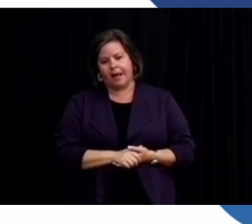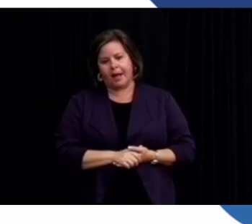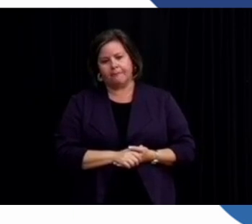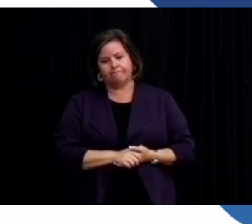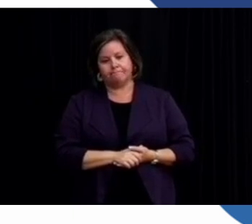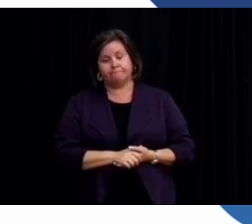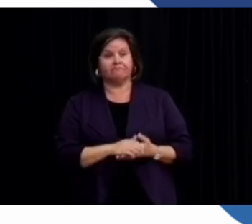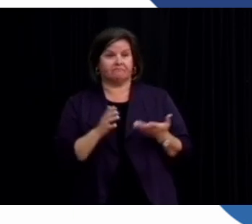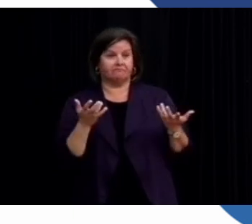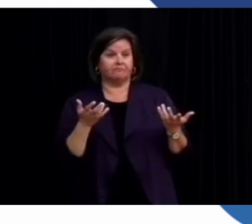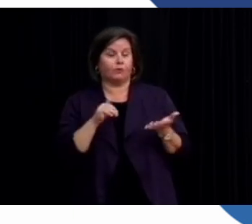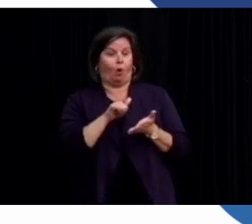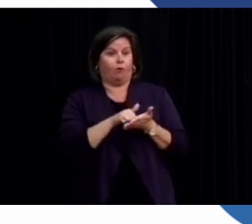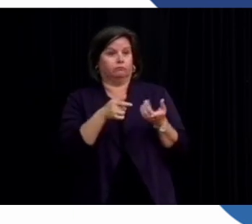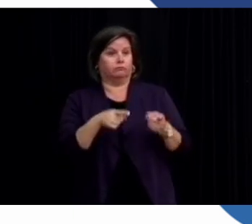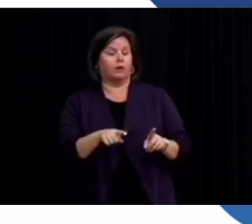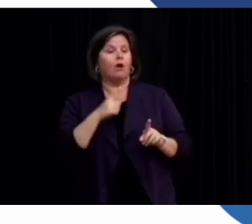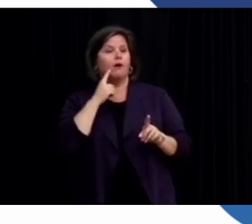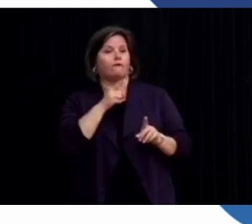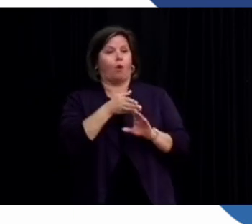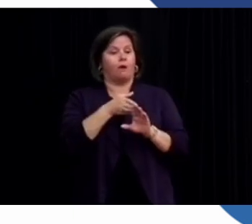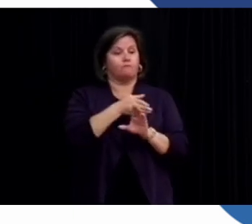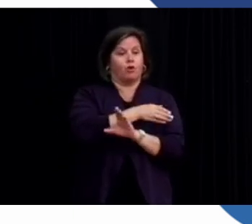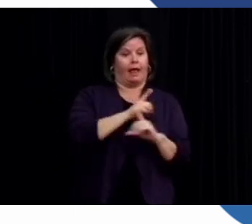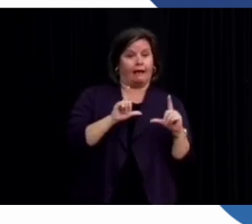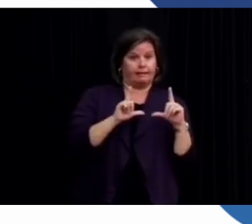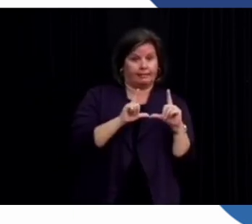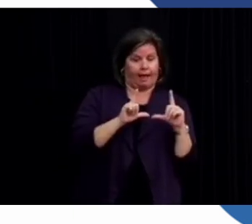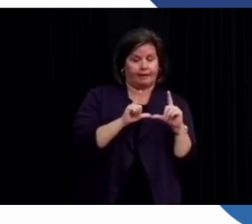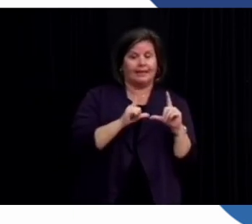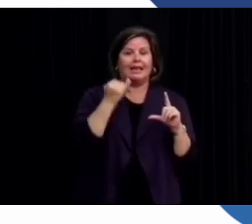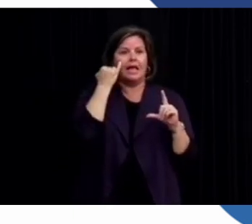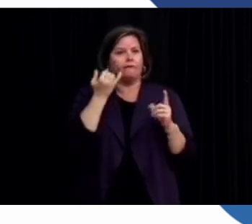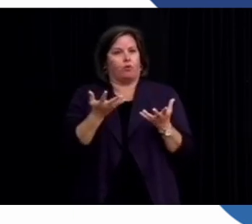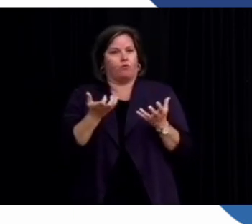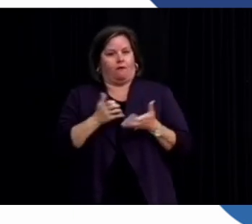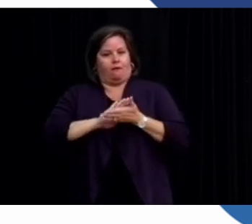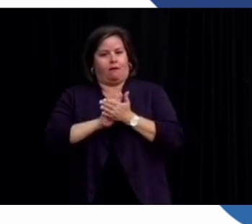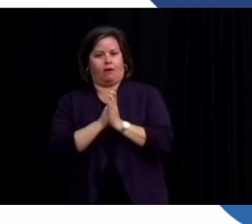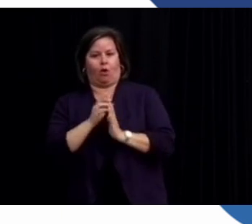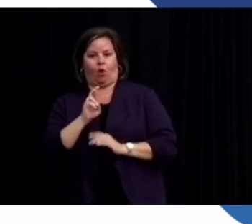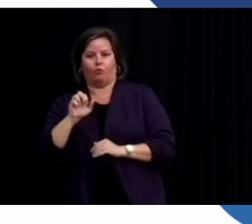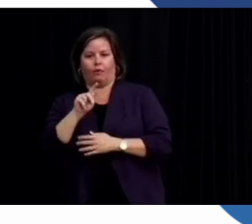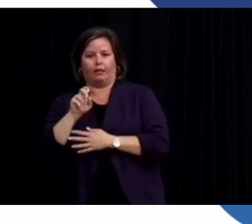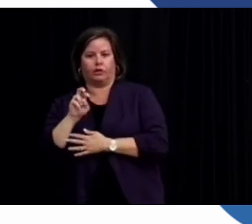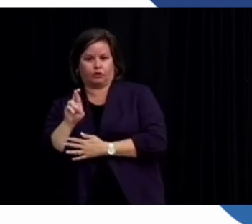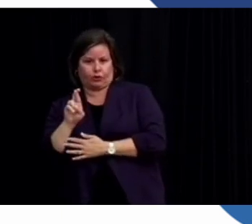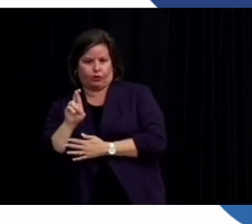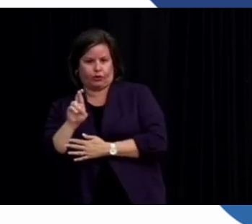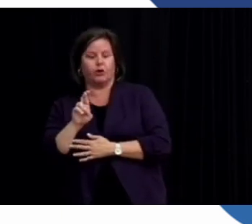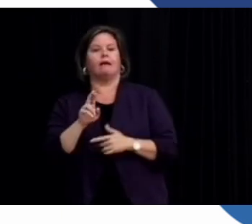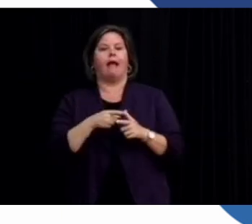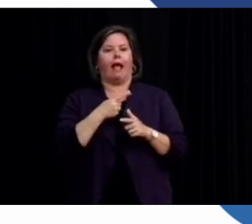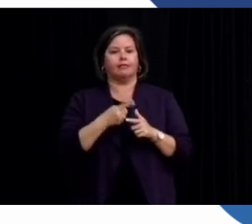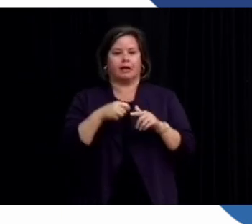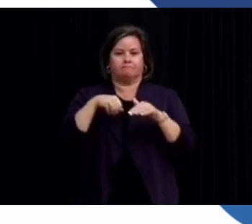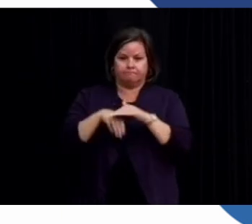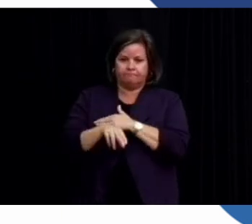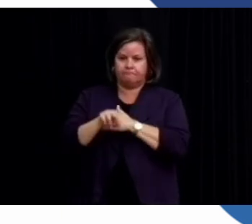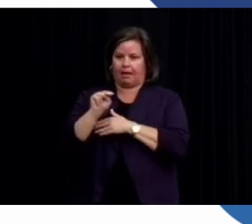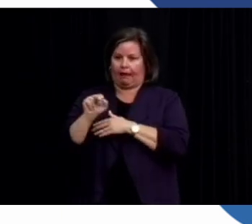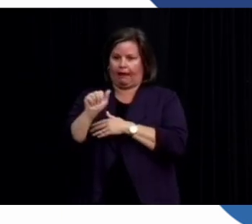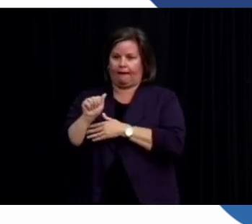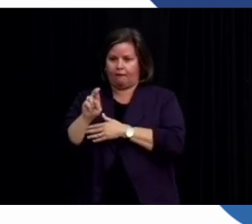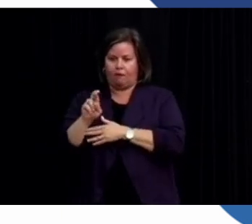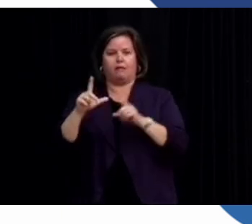And that is true for both pre-licensing, so to get into the real estate profession, as well as once you get your license and are trying to maintain your